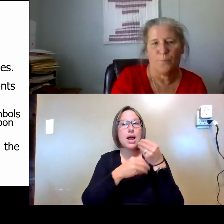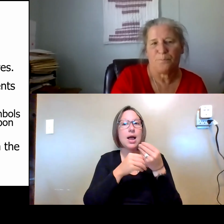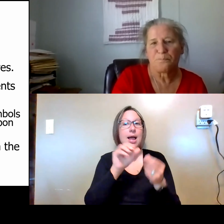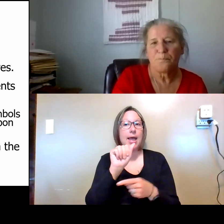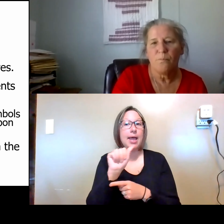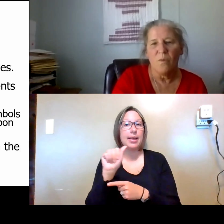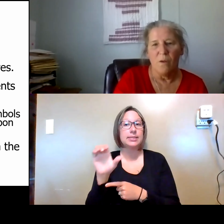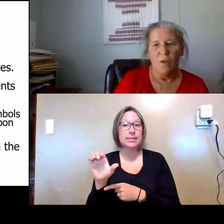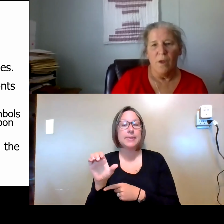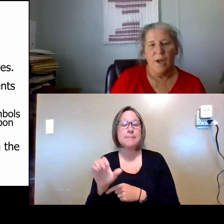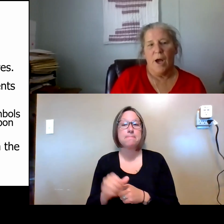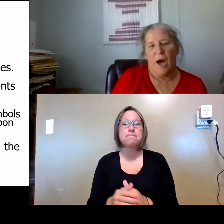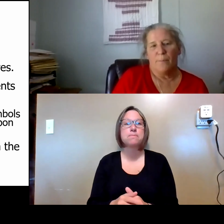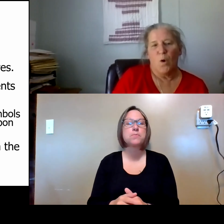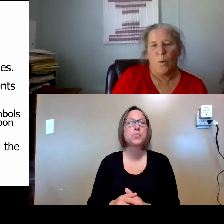devices here.